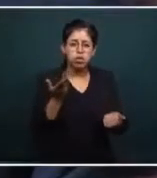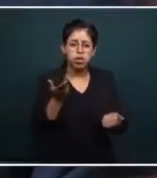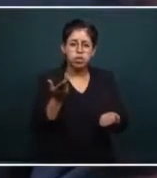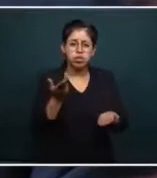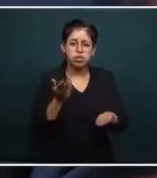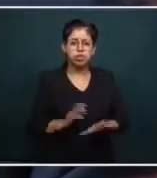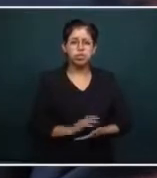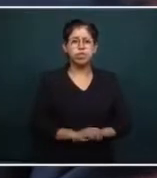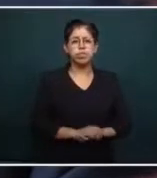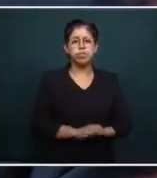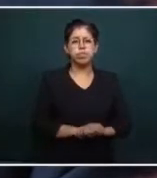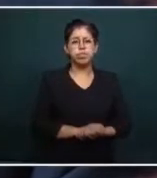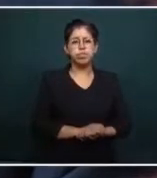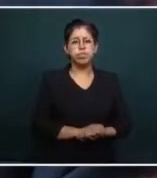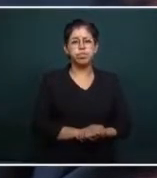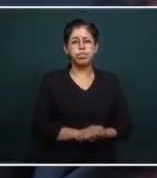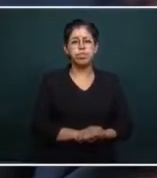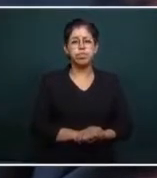development, para que haya